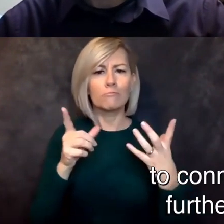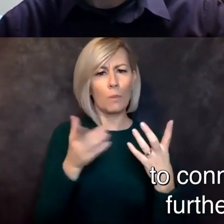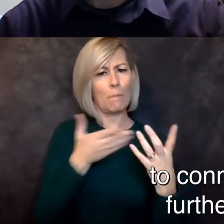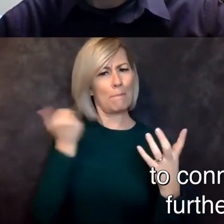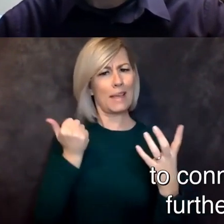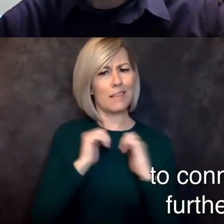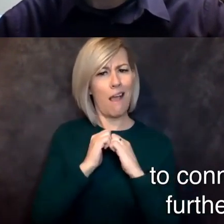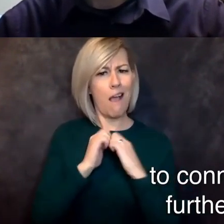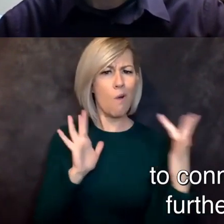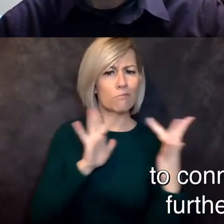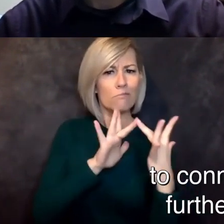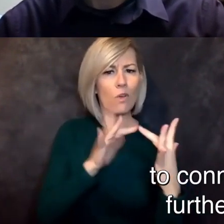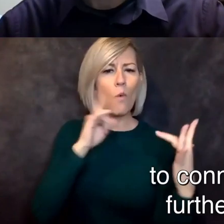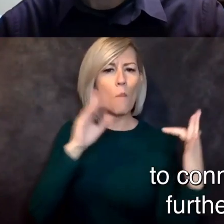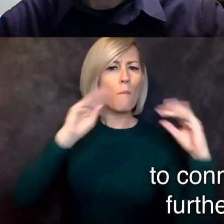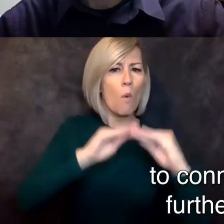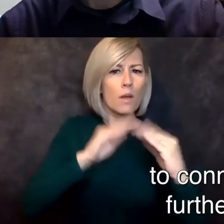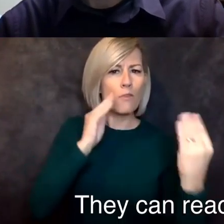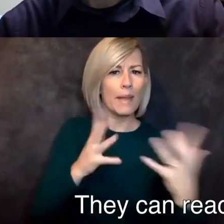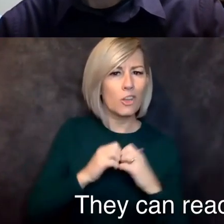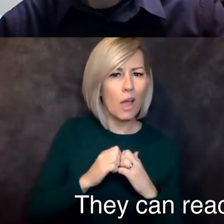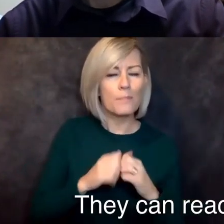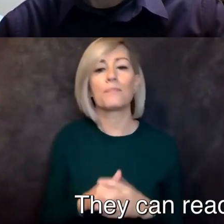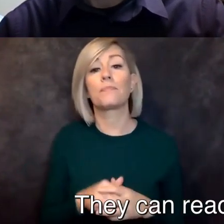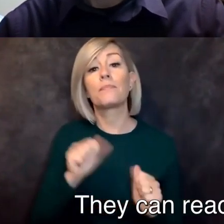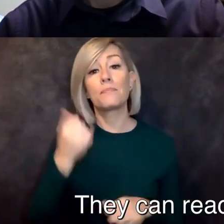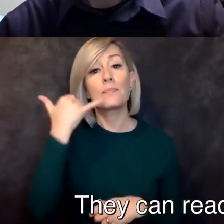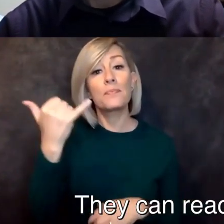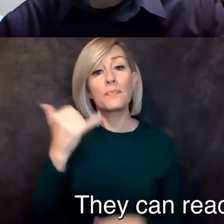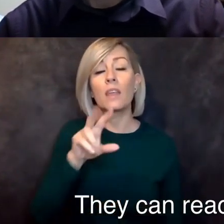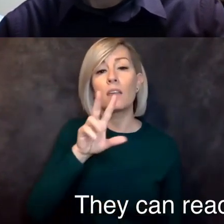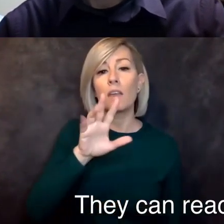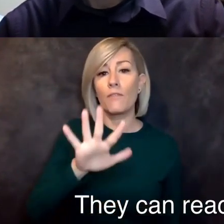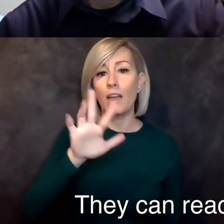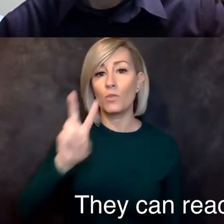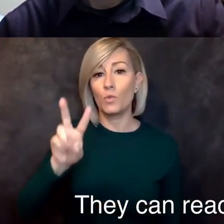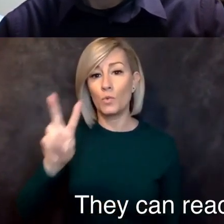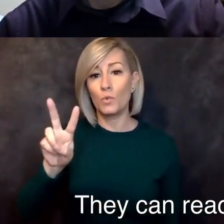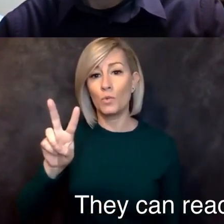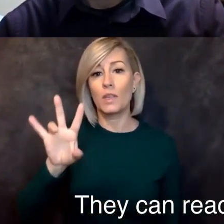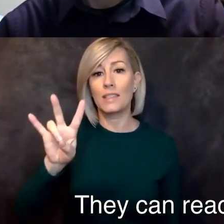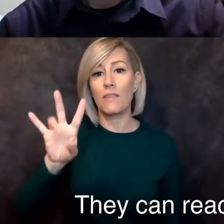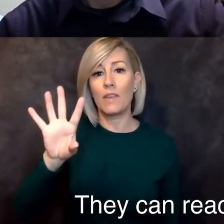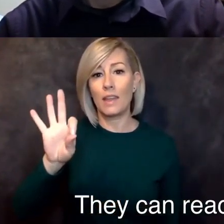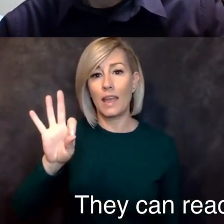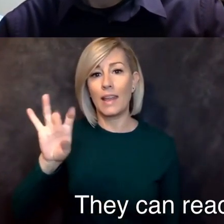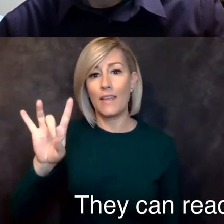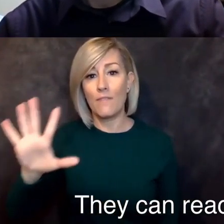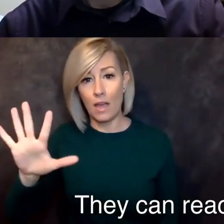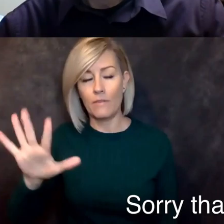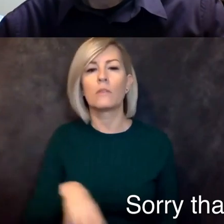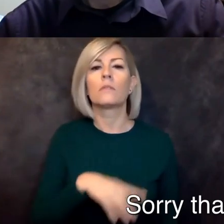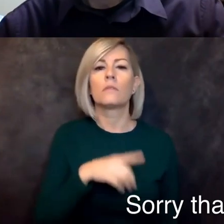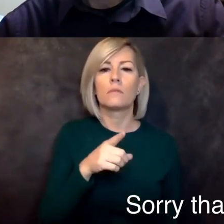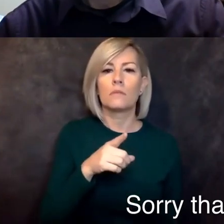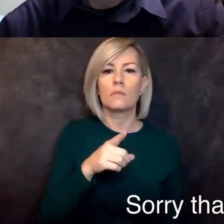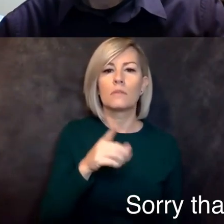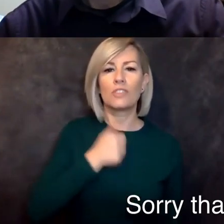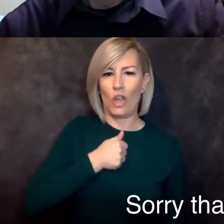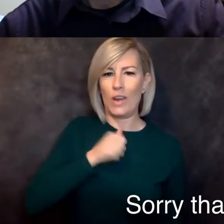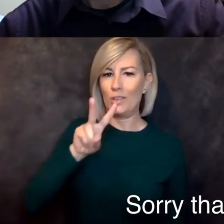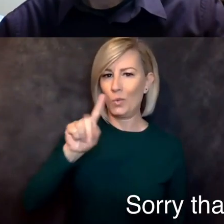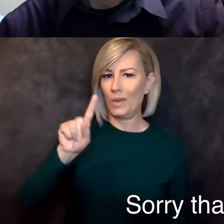to connect with you for further information? They can reach us at 522-7985. Sorry, that's area